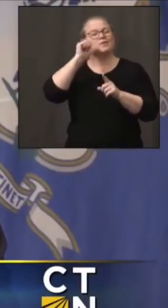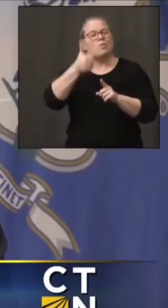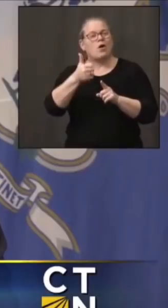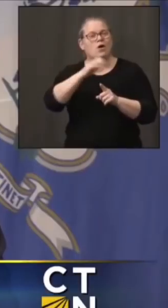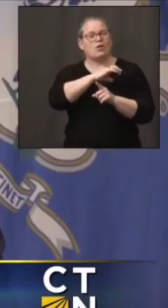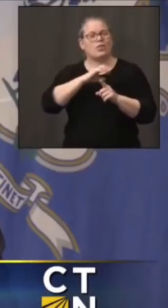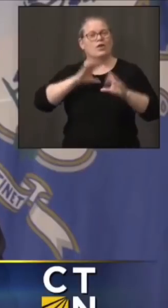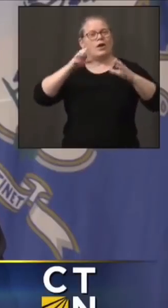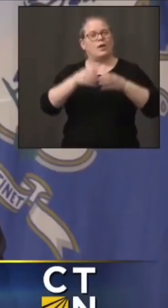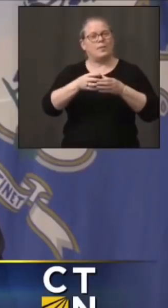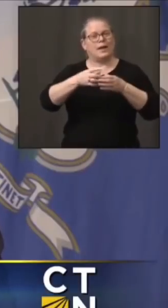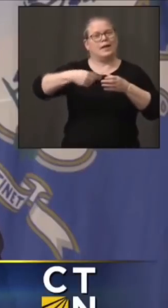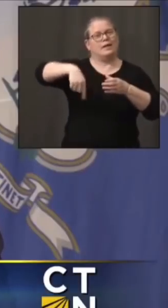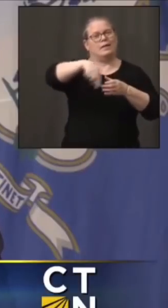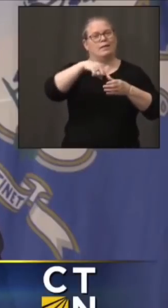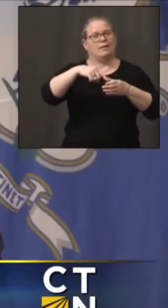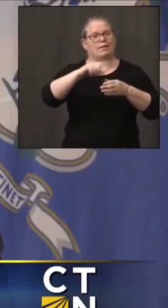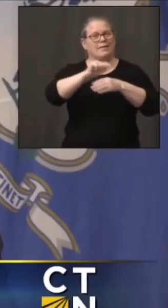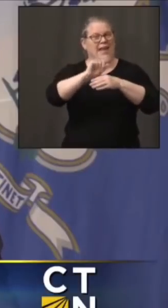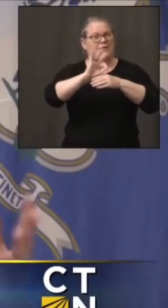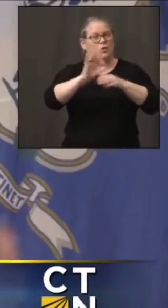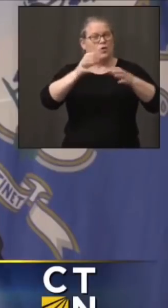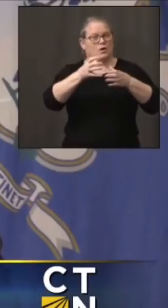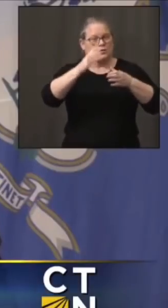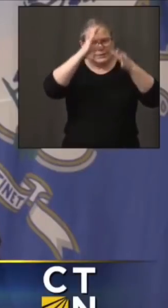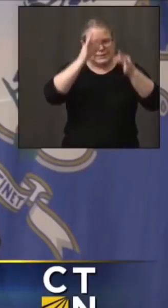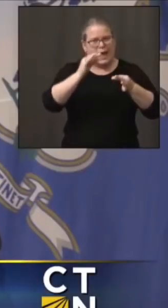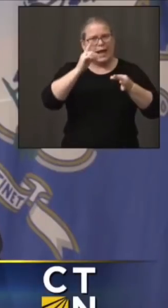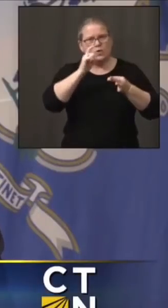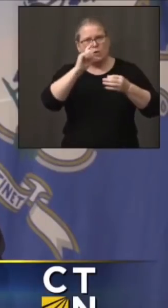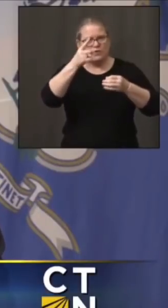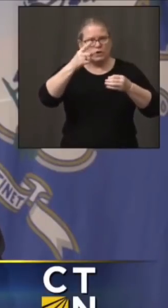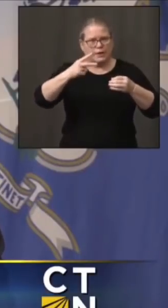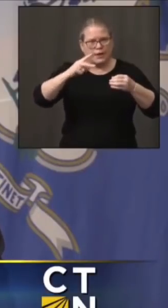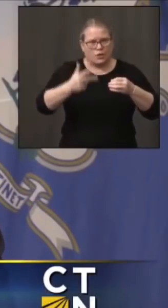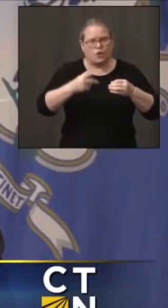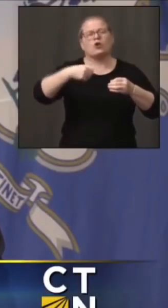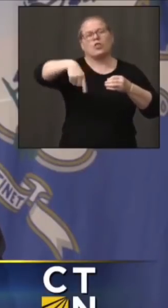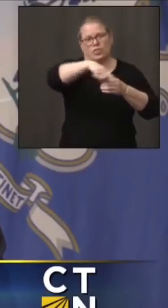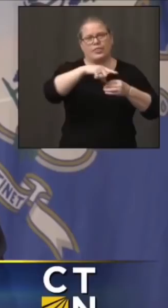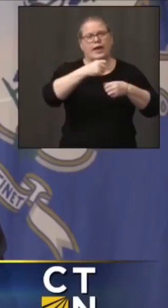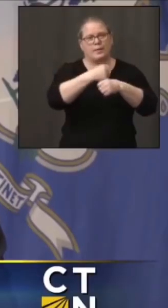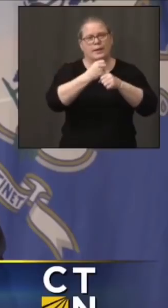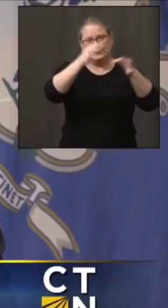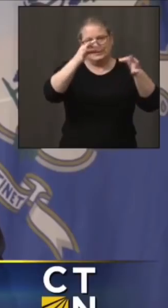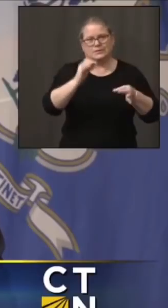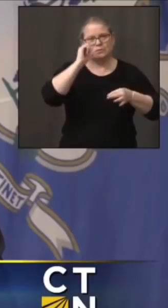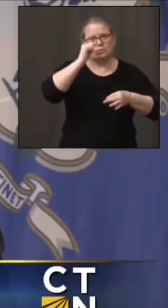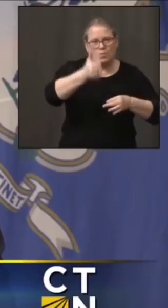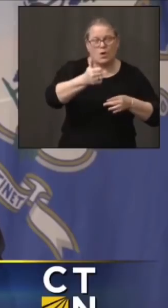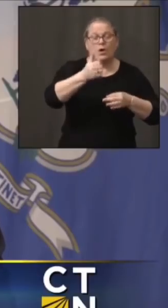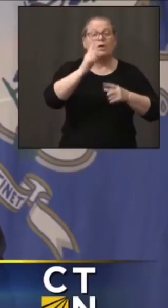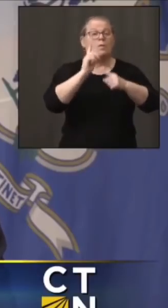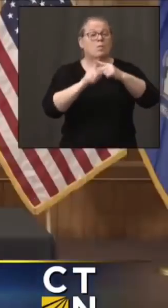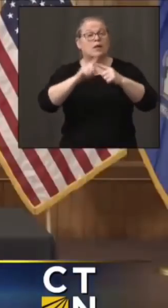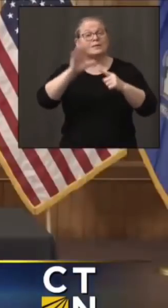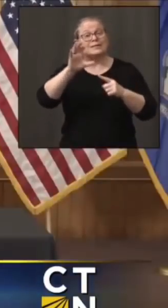to CDC and get their guidance based on experience in the other 49 states.